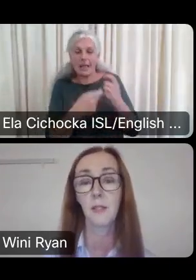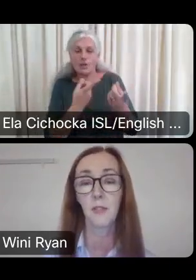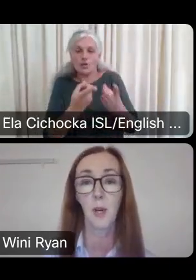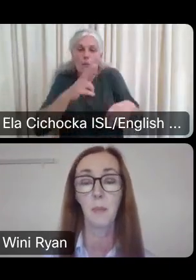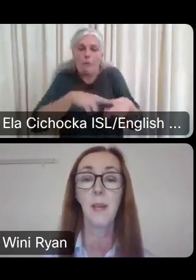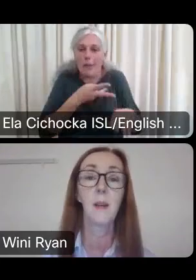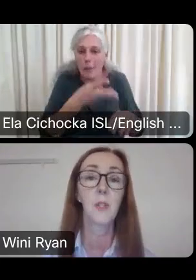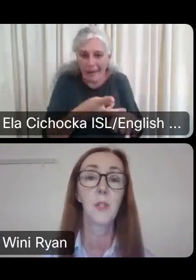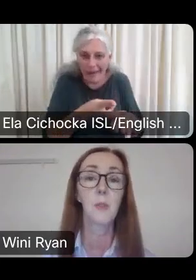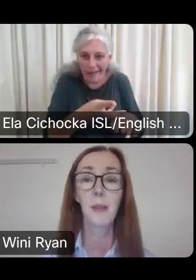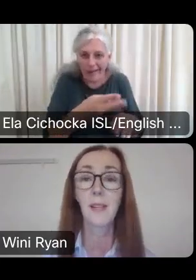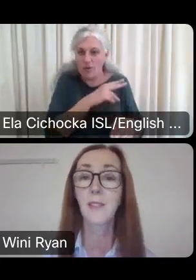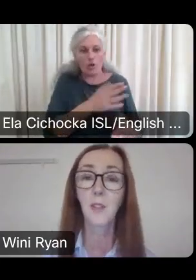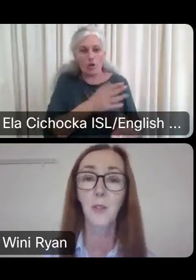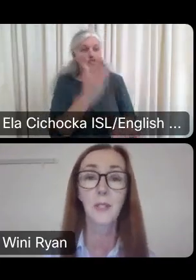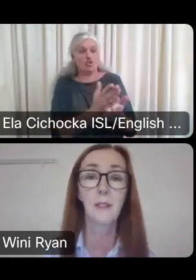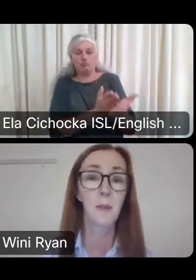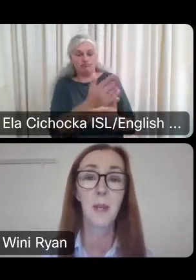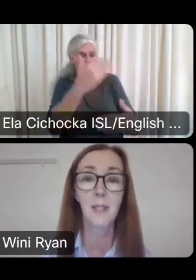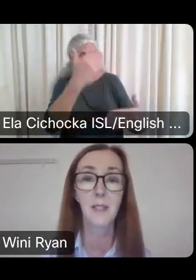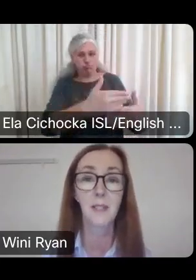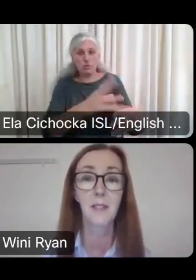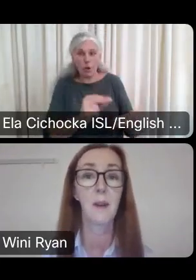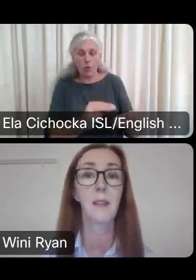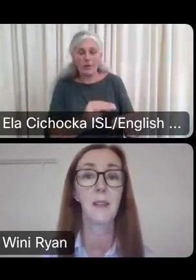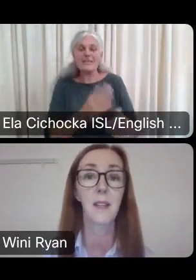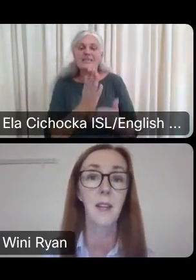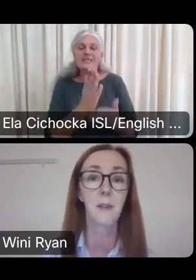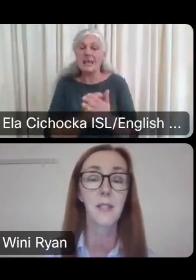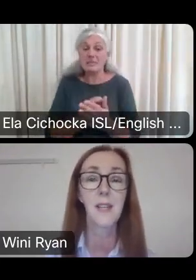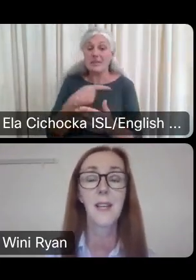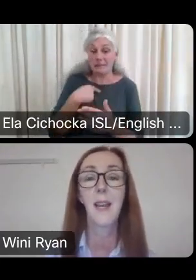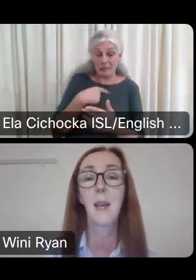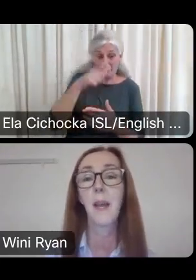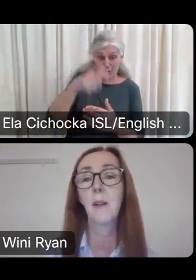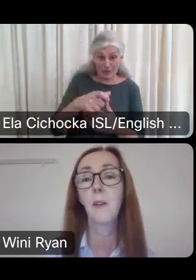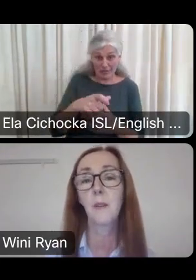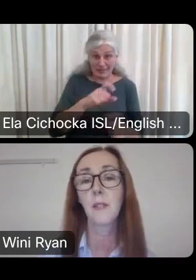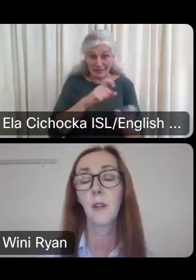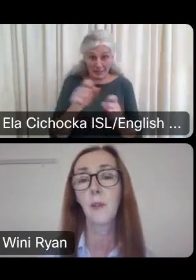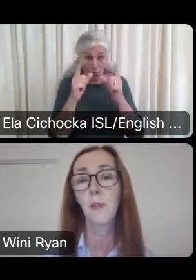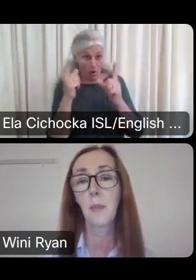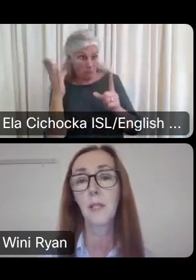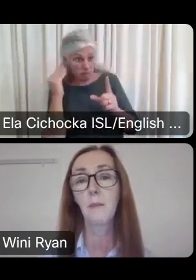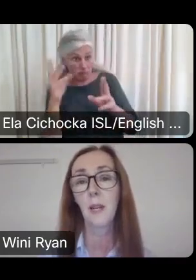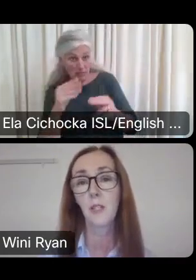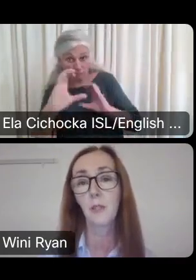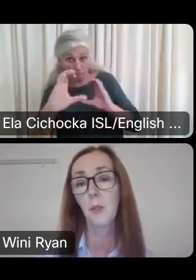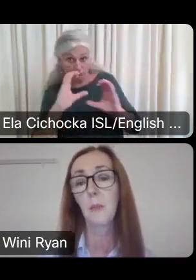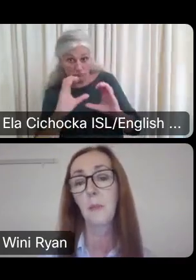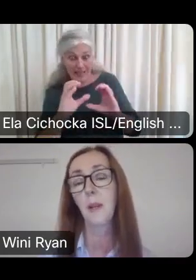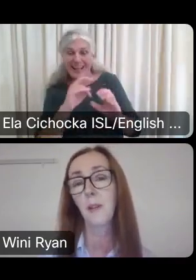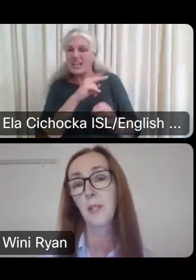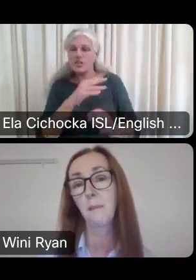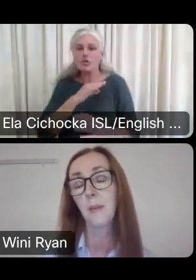directly to stop, which by the way isn't good if the patient is still awake and can hear it, and also it's not good for building relationships